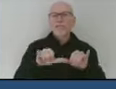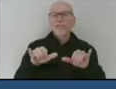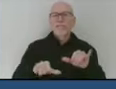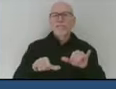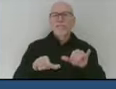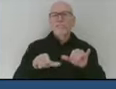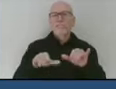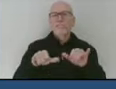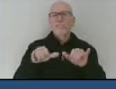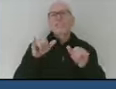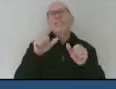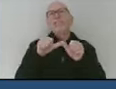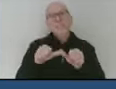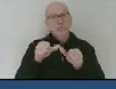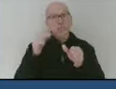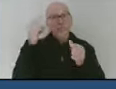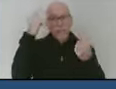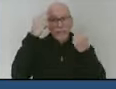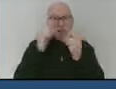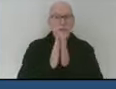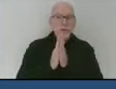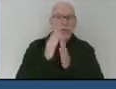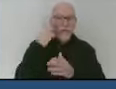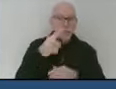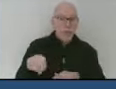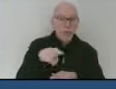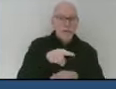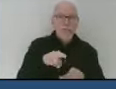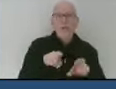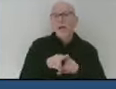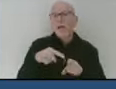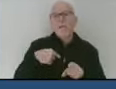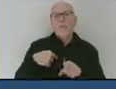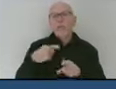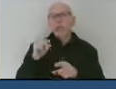them in our thoughts and pray for their safe recoveries, as we do for